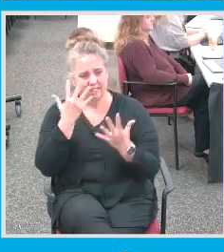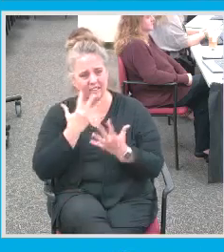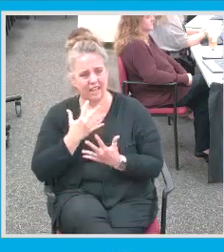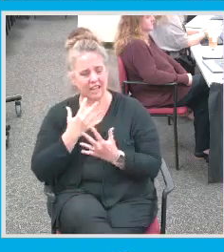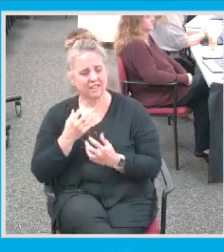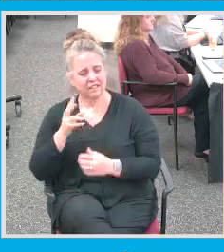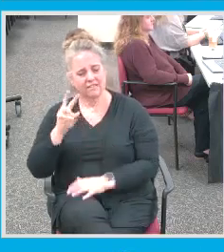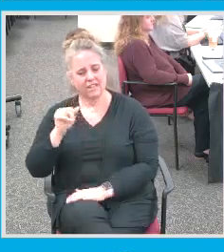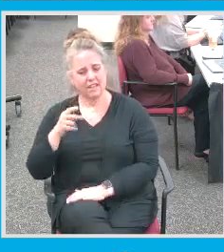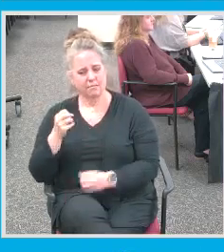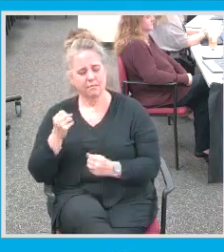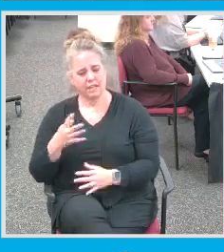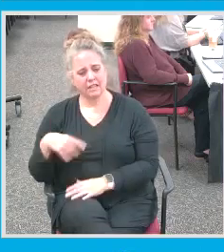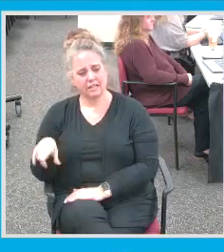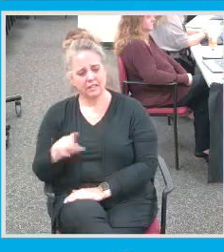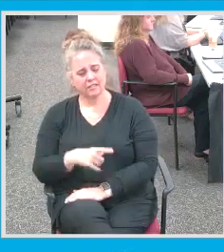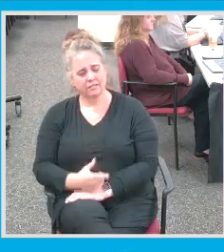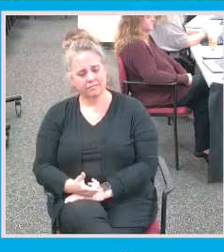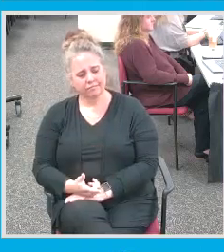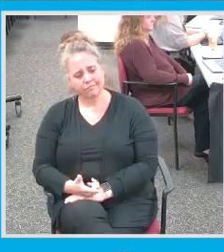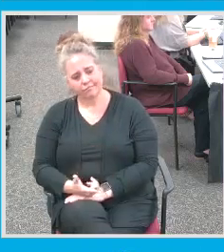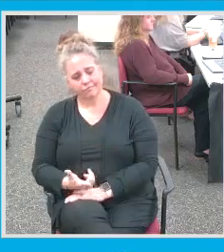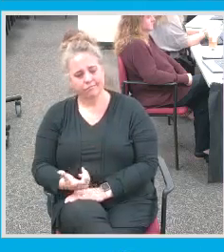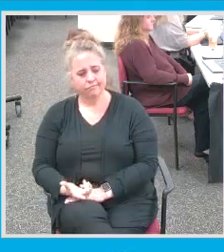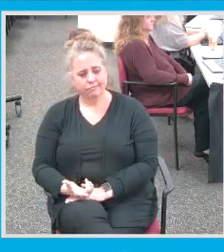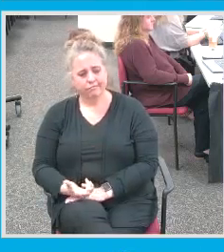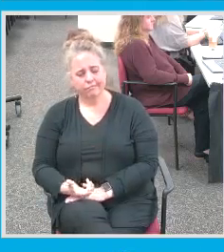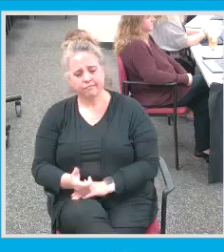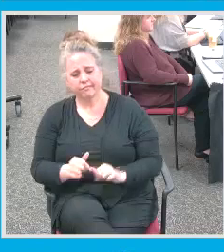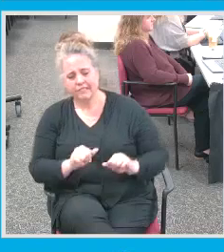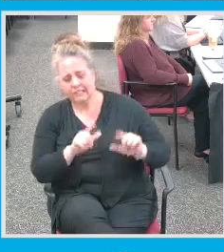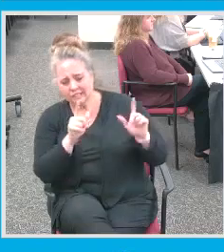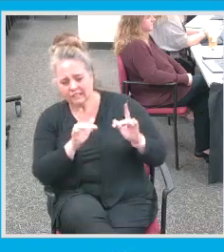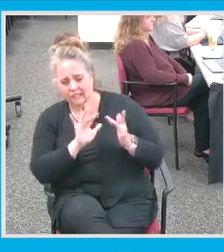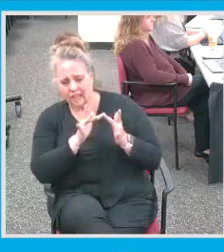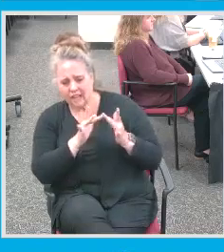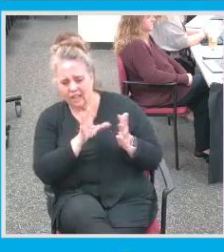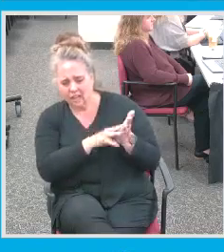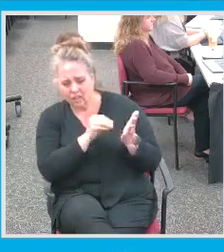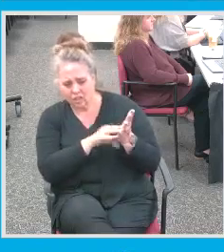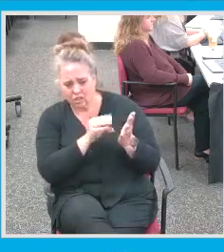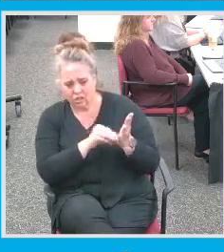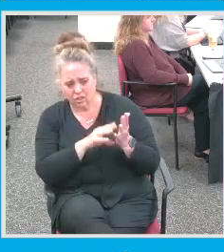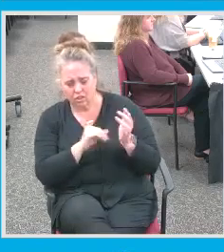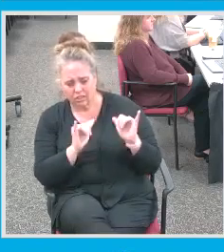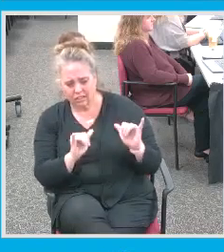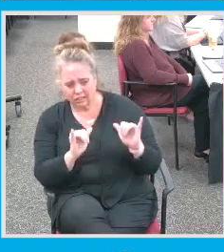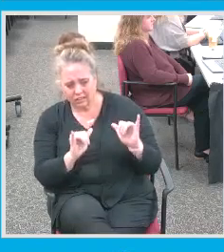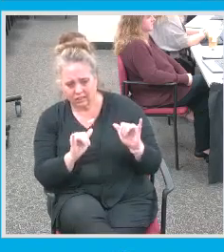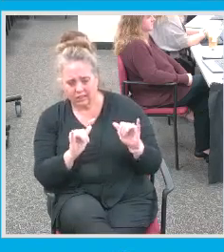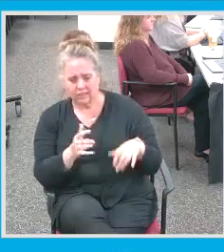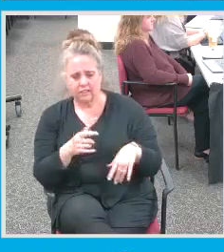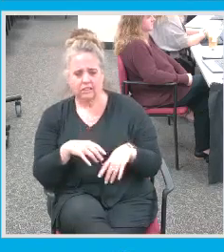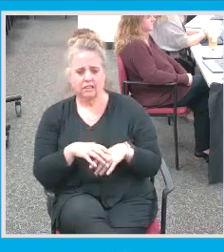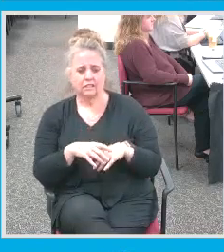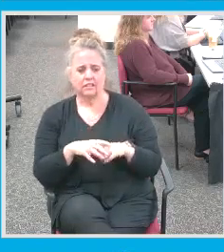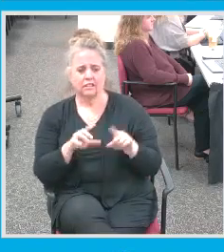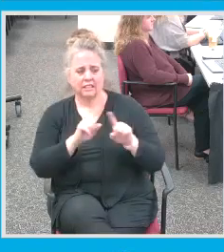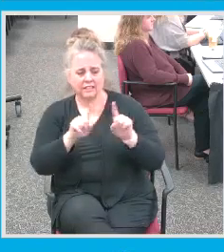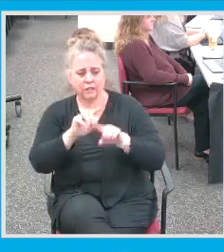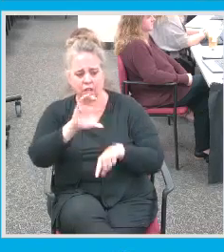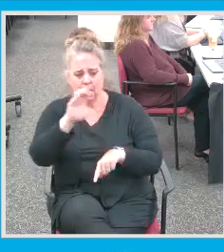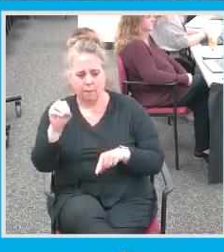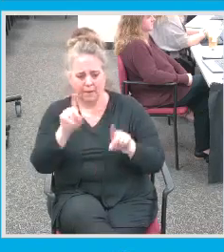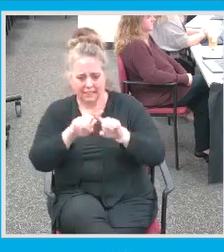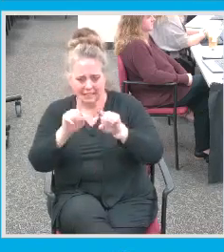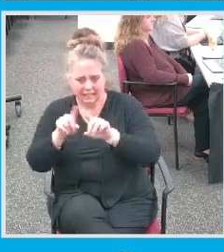we went online and we were learning about how most companies can target children